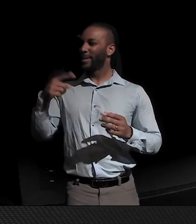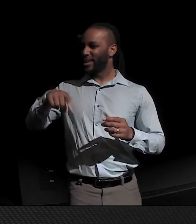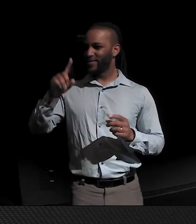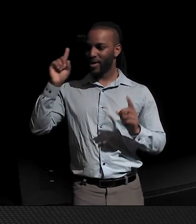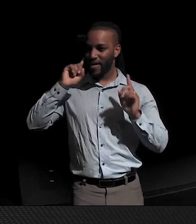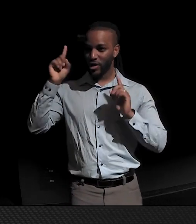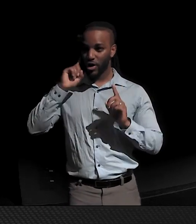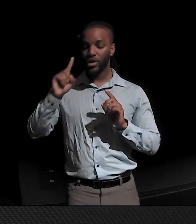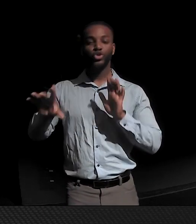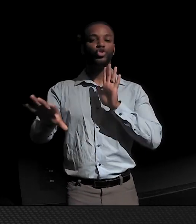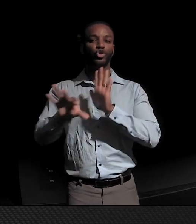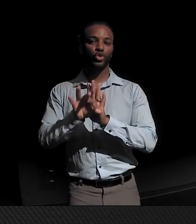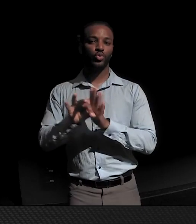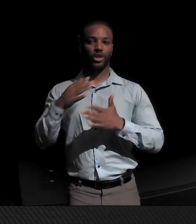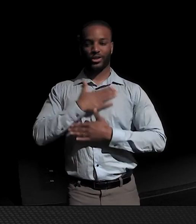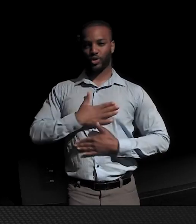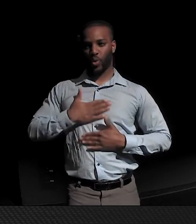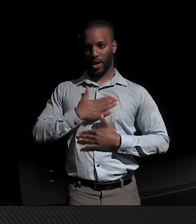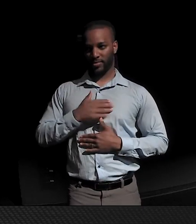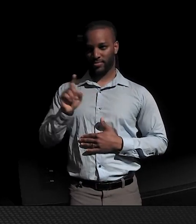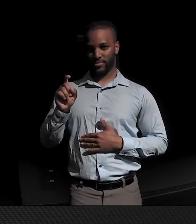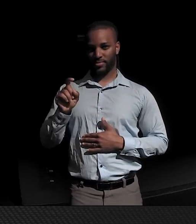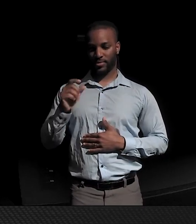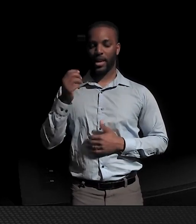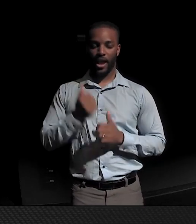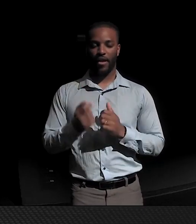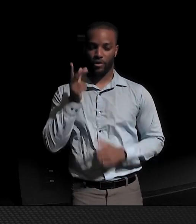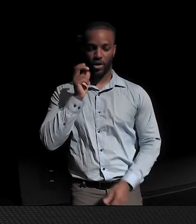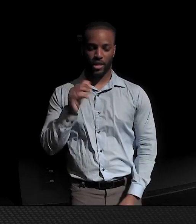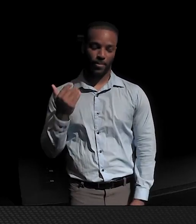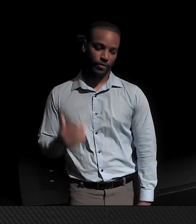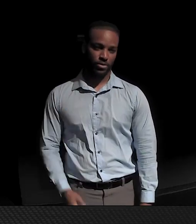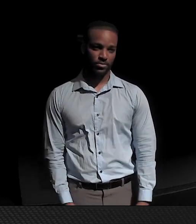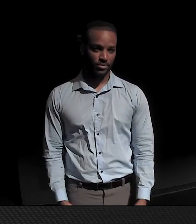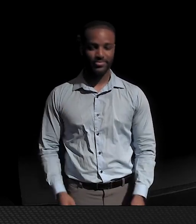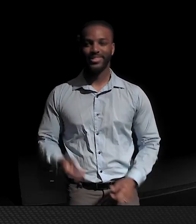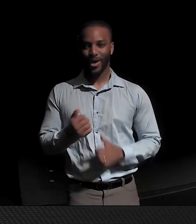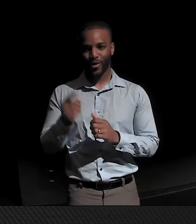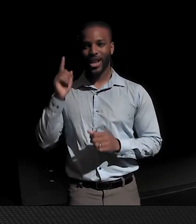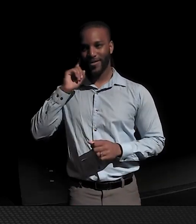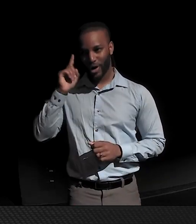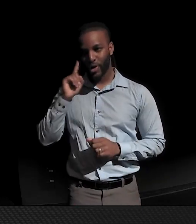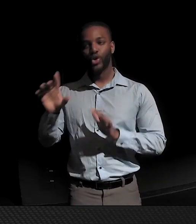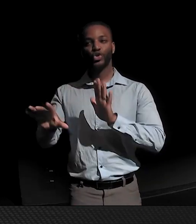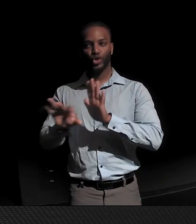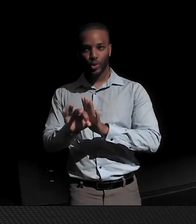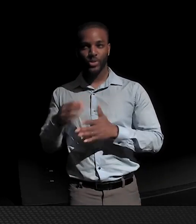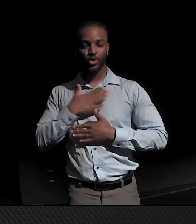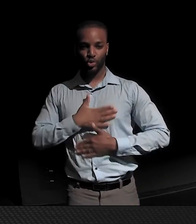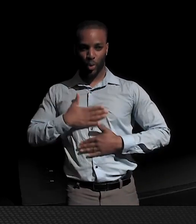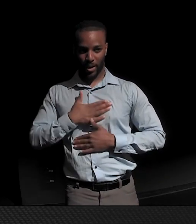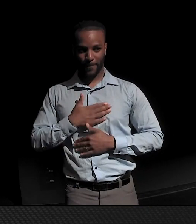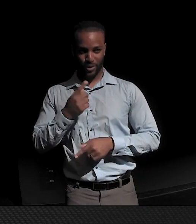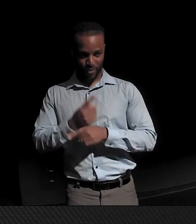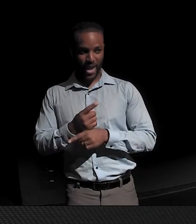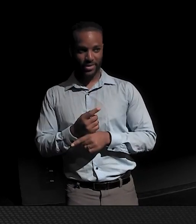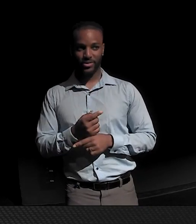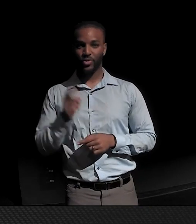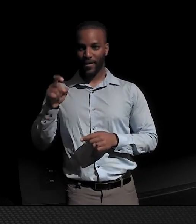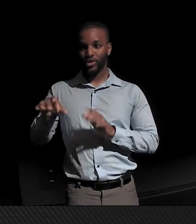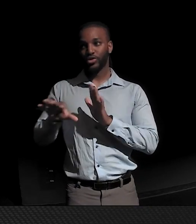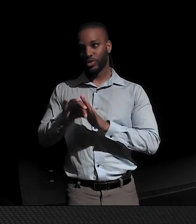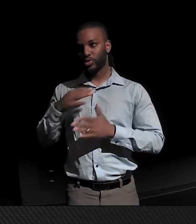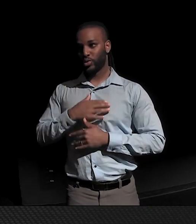heard choose joy? I know everybody has heard that. Everyone has heard choose joy, right? You guys got to choose